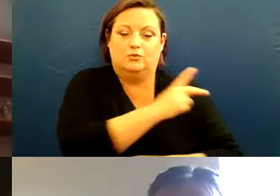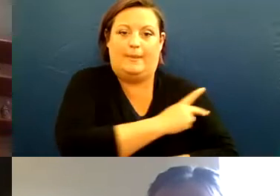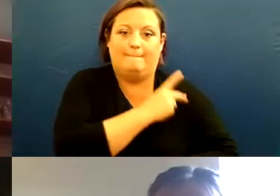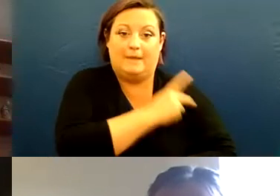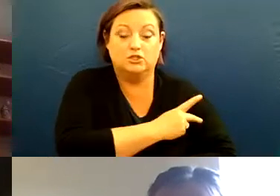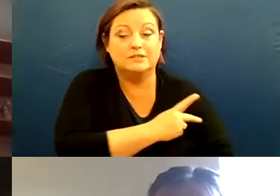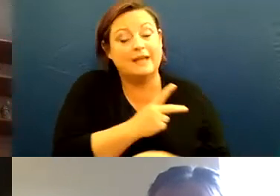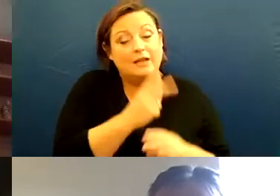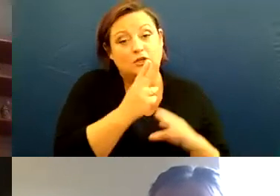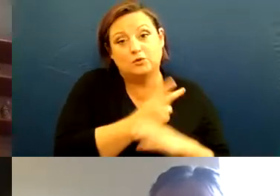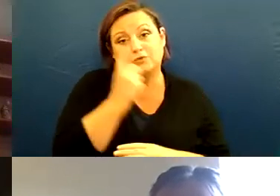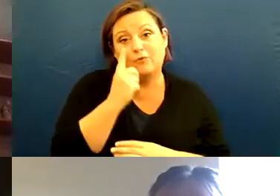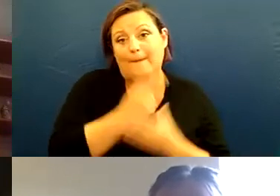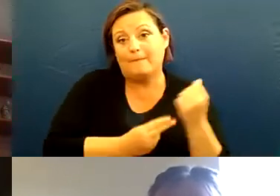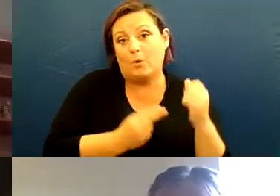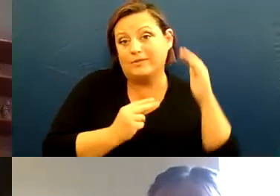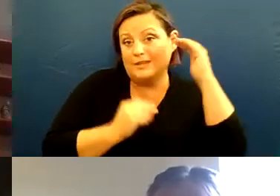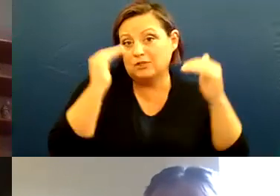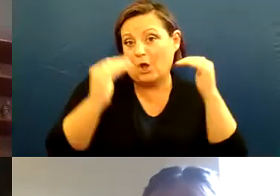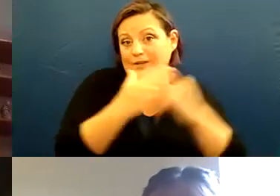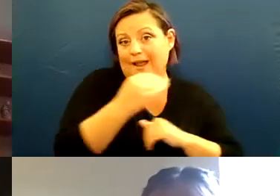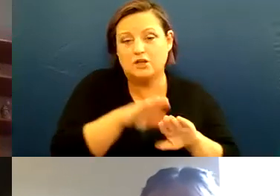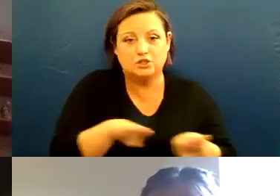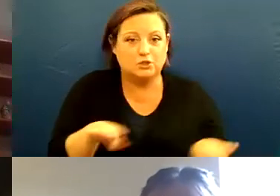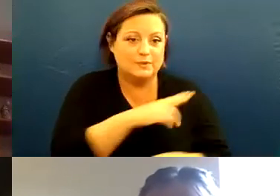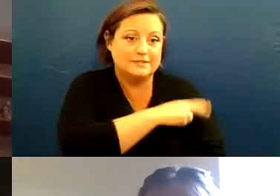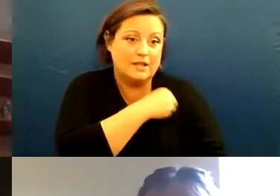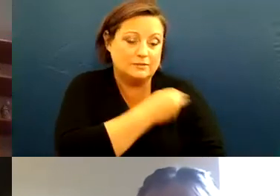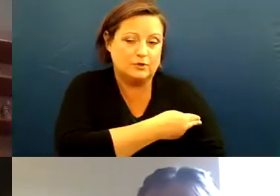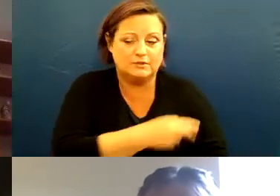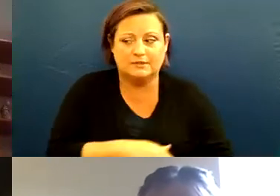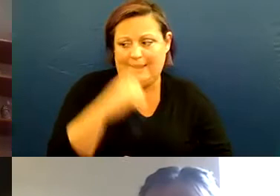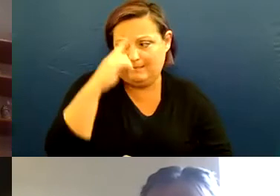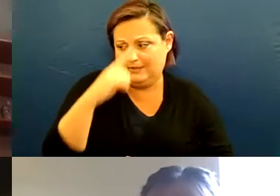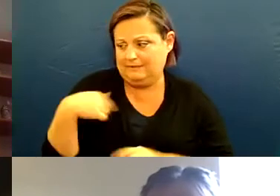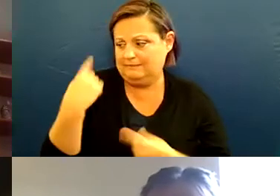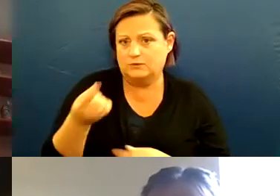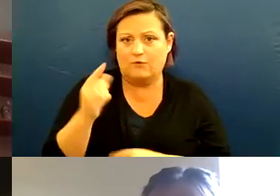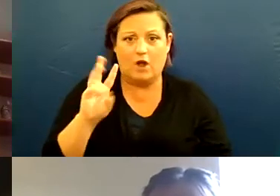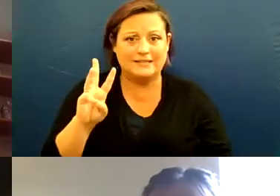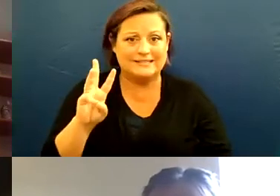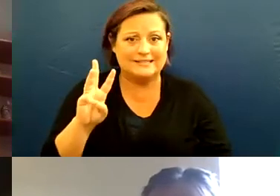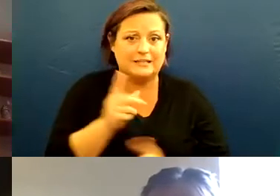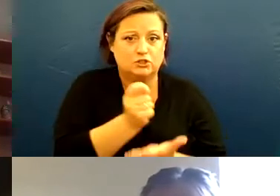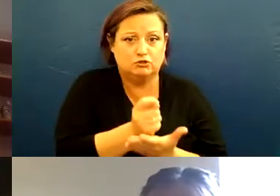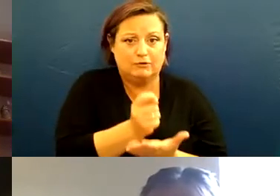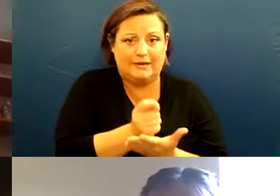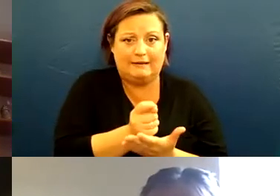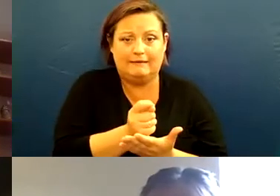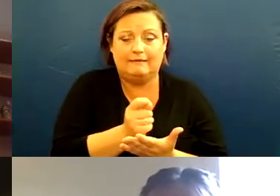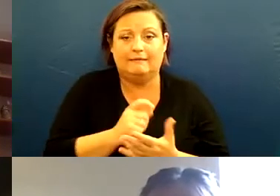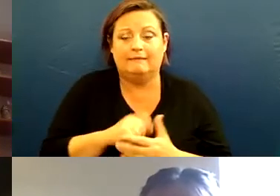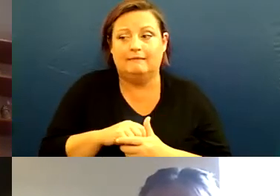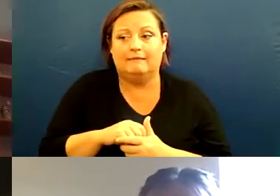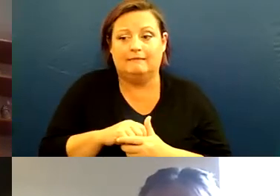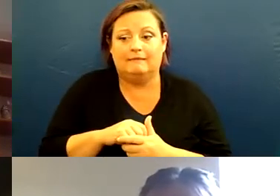Children's Hospital. And so far, I think 6 patients have been treated. 4 of them are